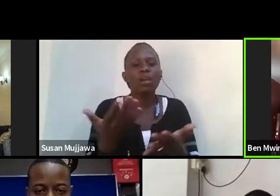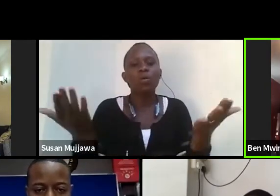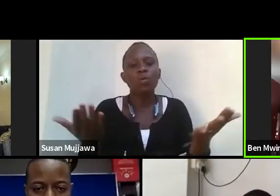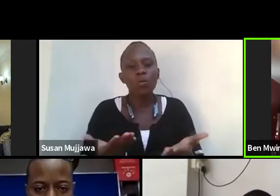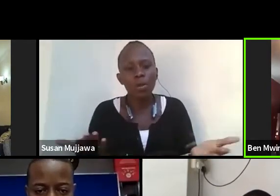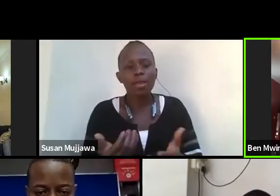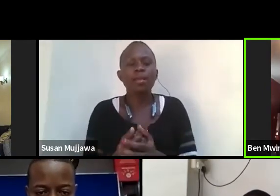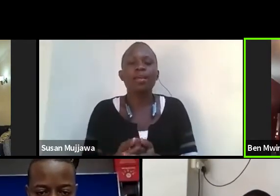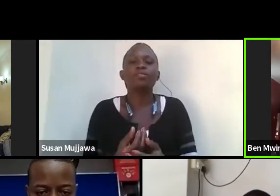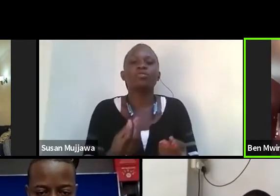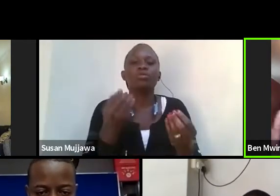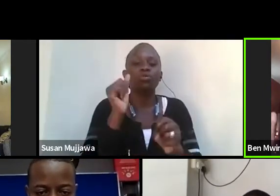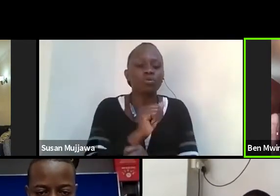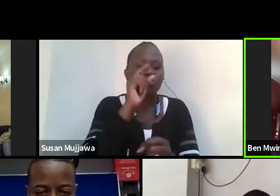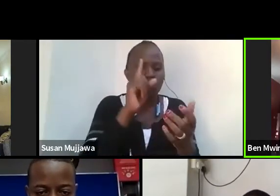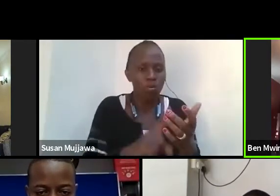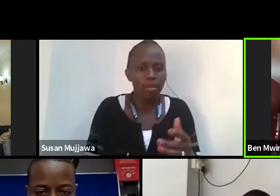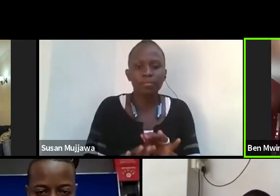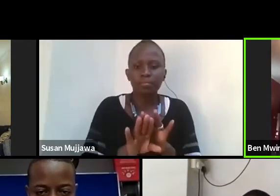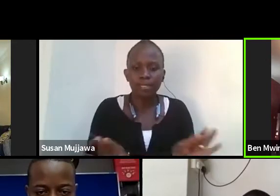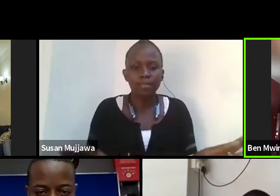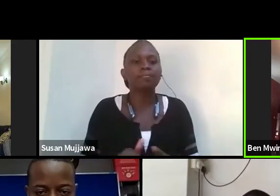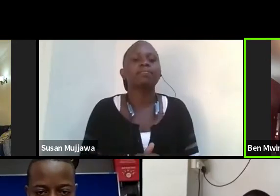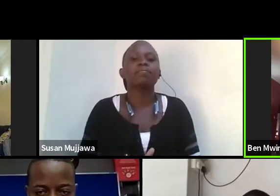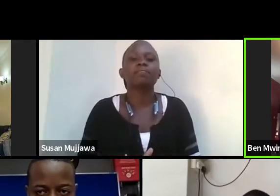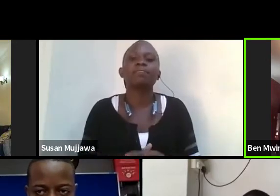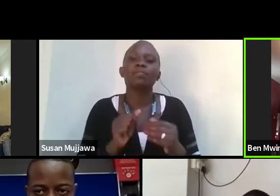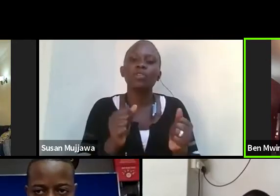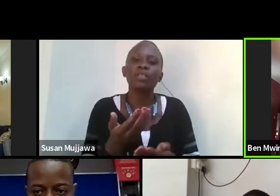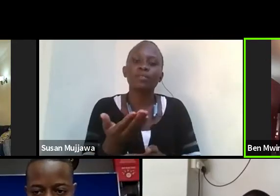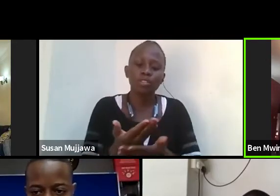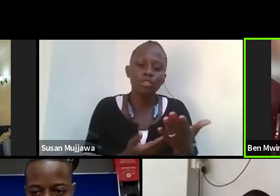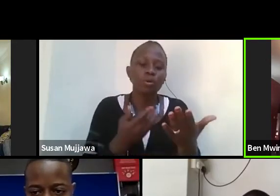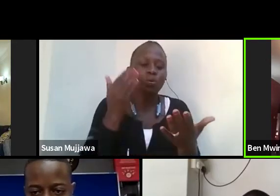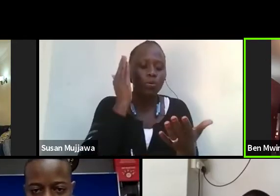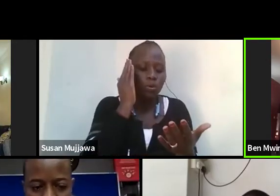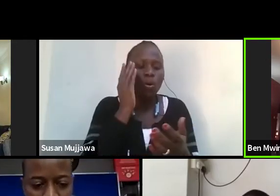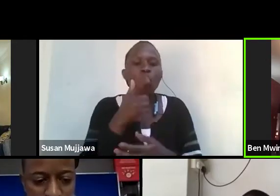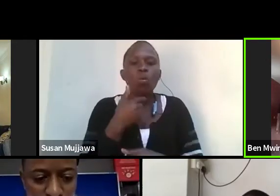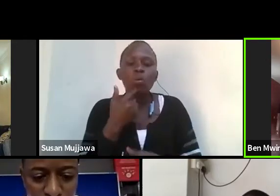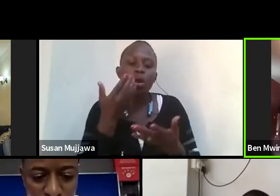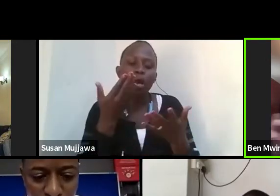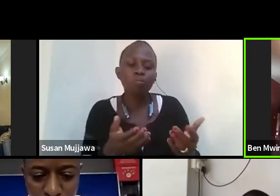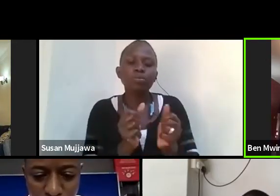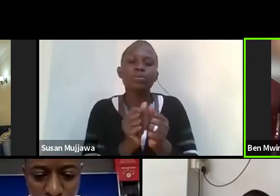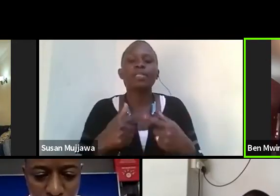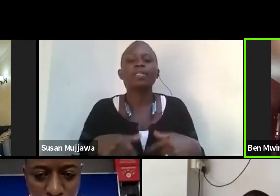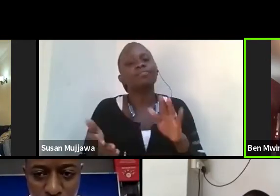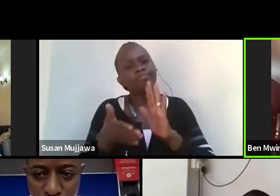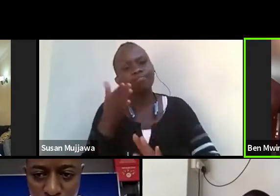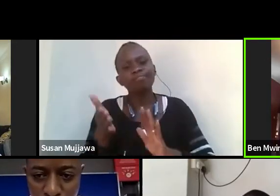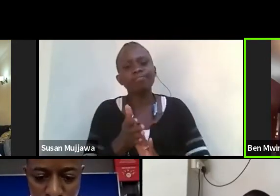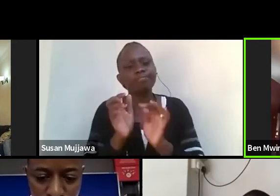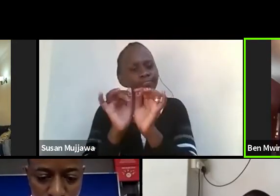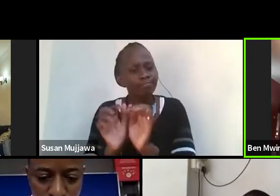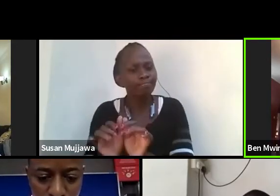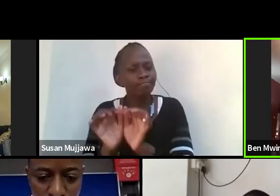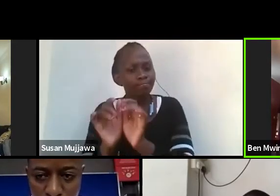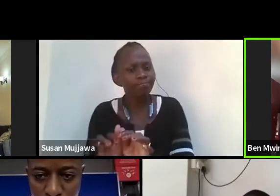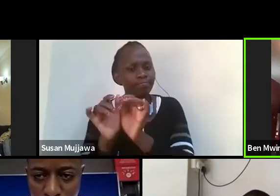we can just sort of gauge who is with us on the session this morning. So please quickly go to your chat